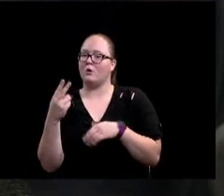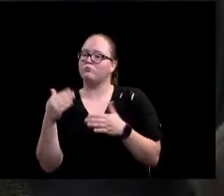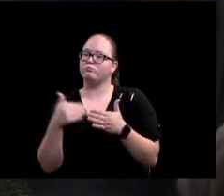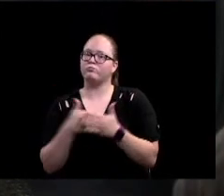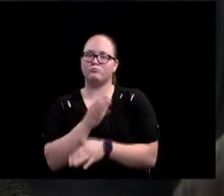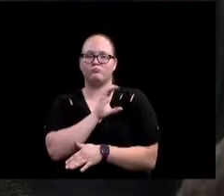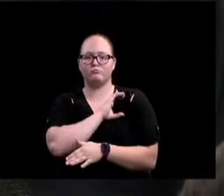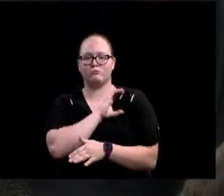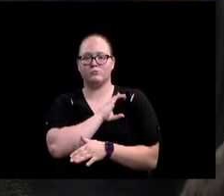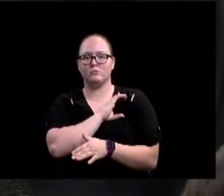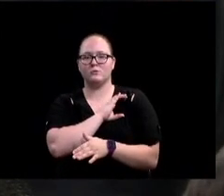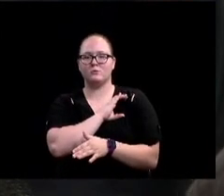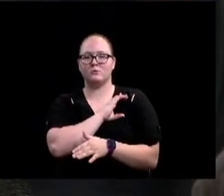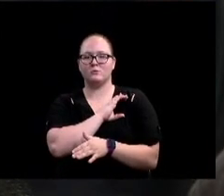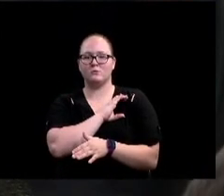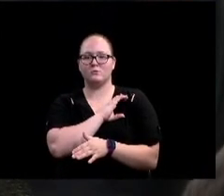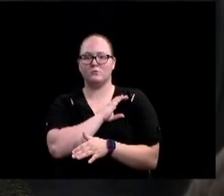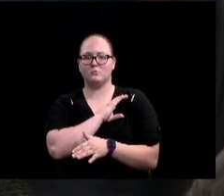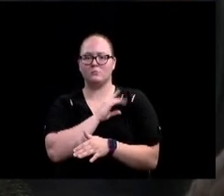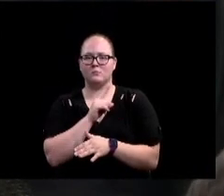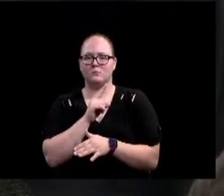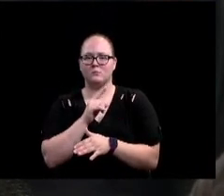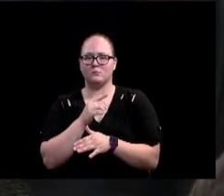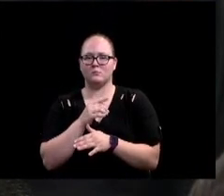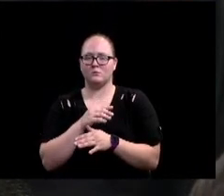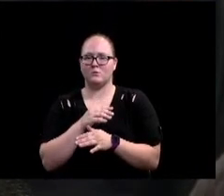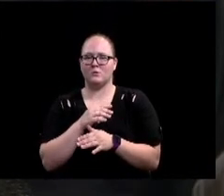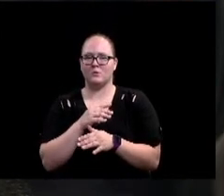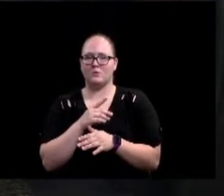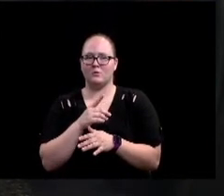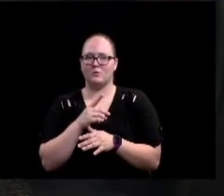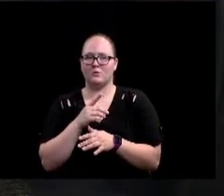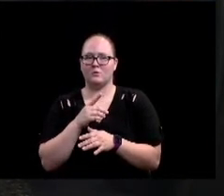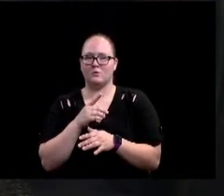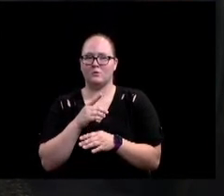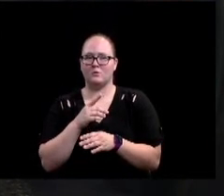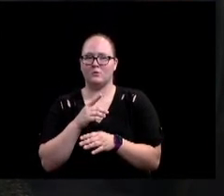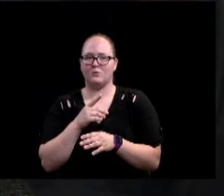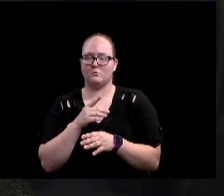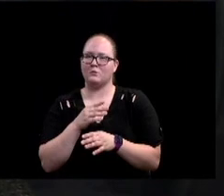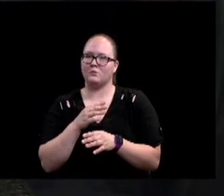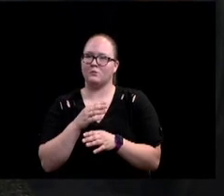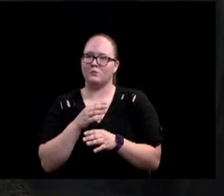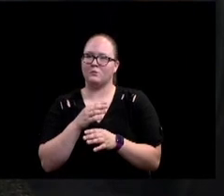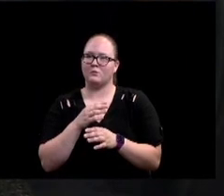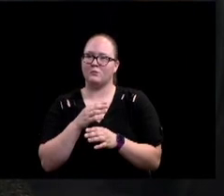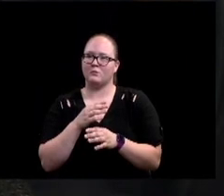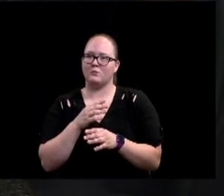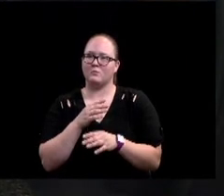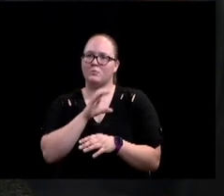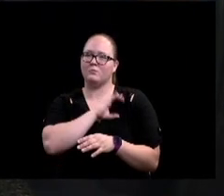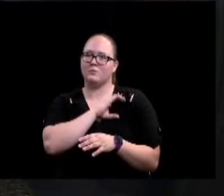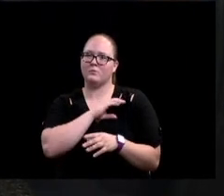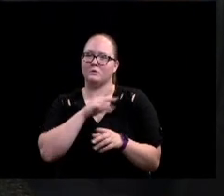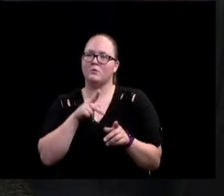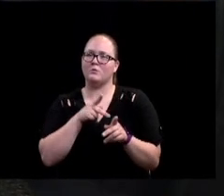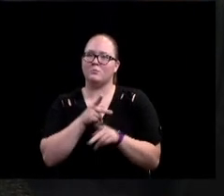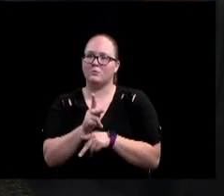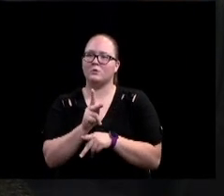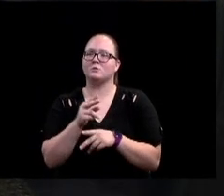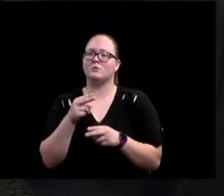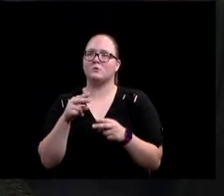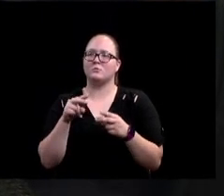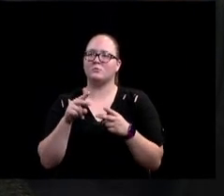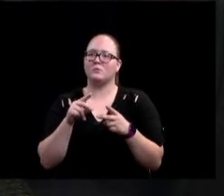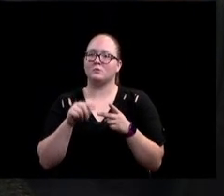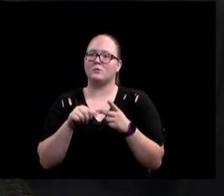the profession, the integrity of the profession and your name and the integrity of the Waco Police Department are too important. We have to